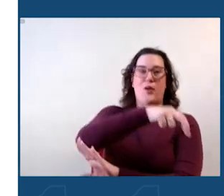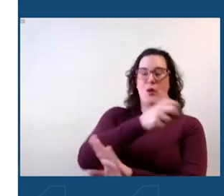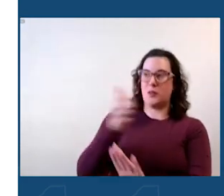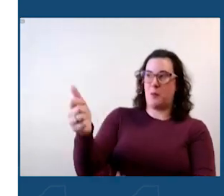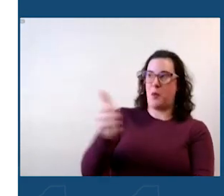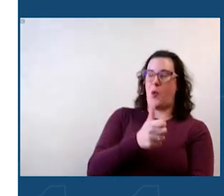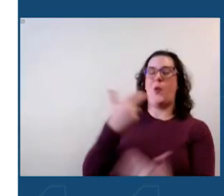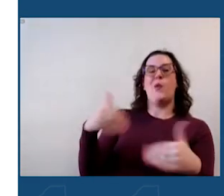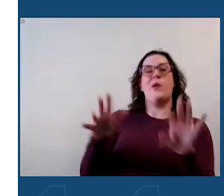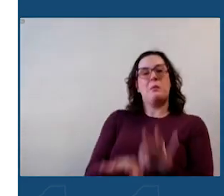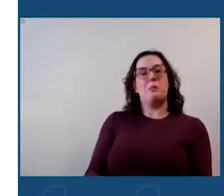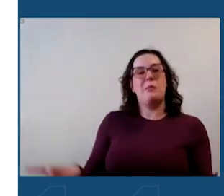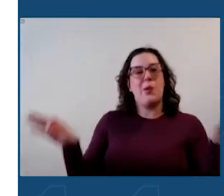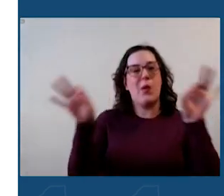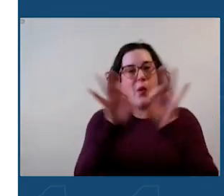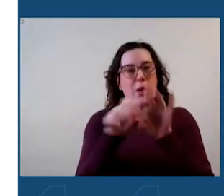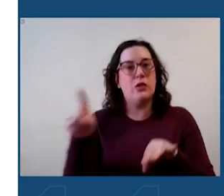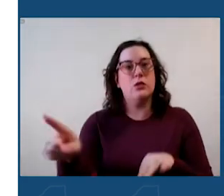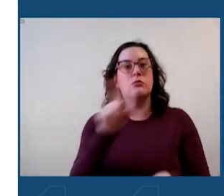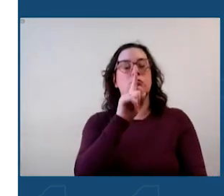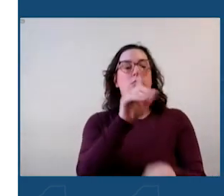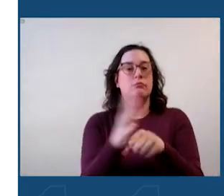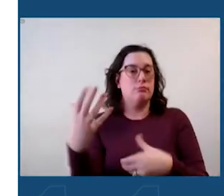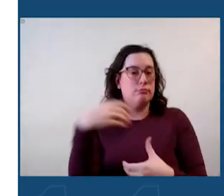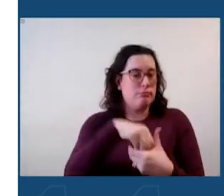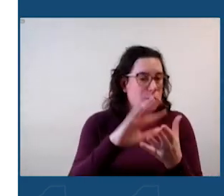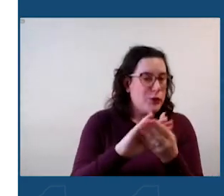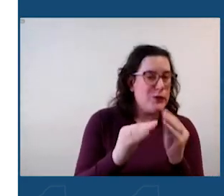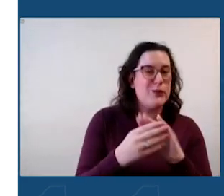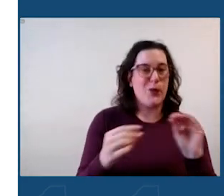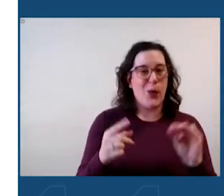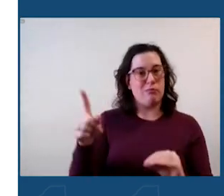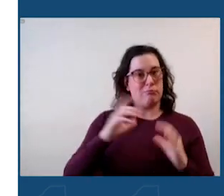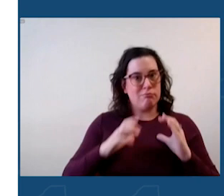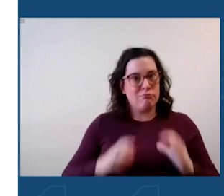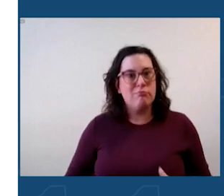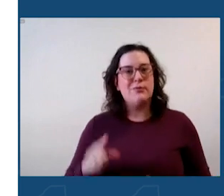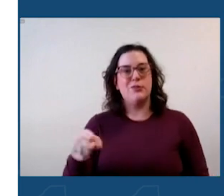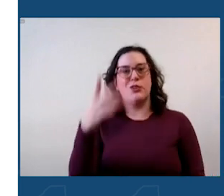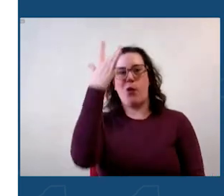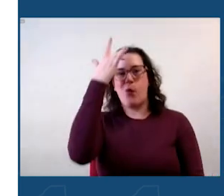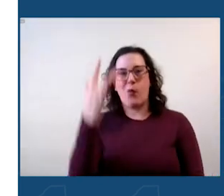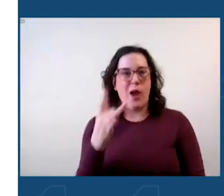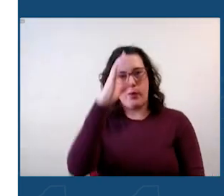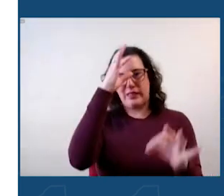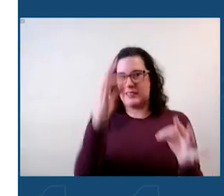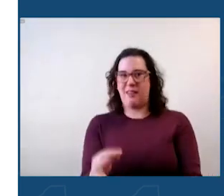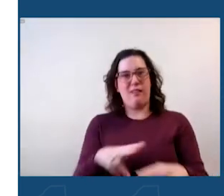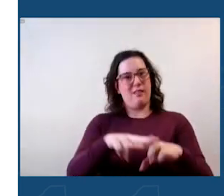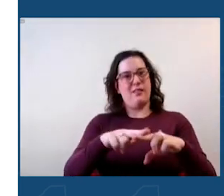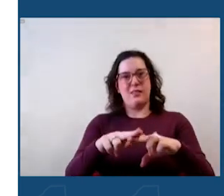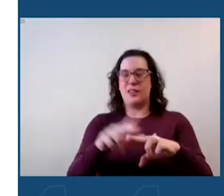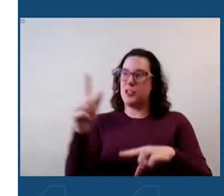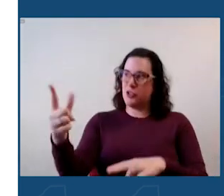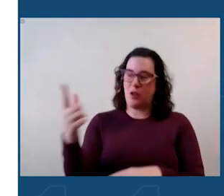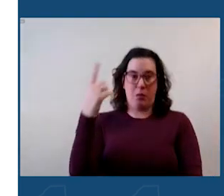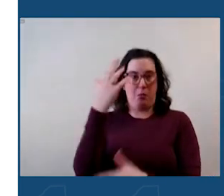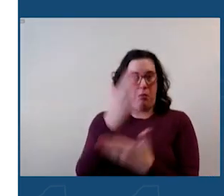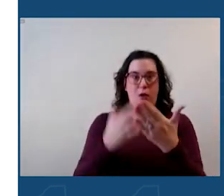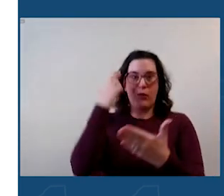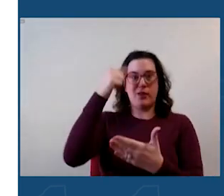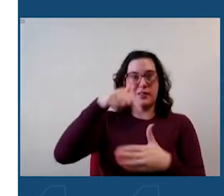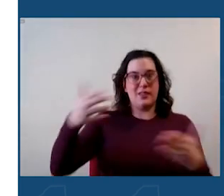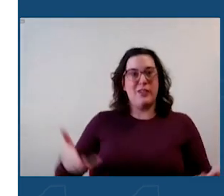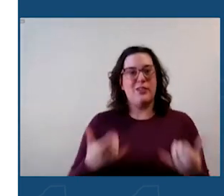important. She is the real part of the story. She is why we did this, part of the reason why we're here today. And I am